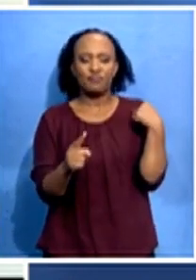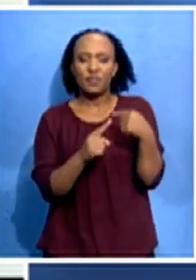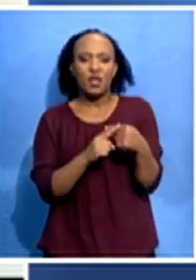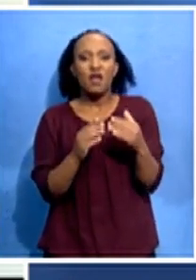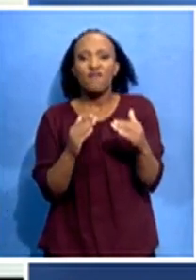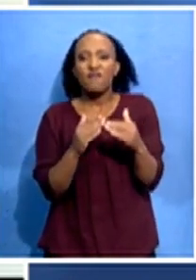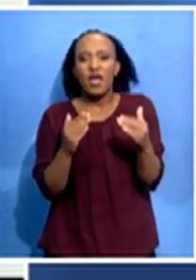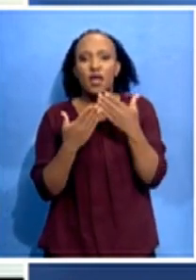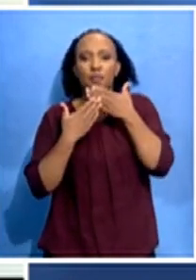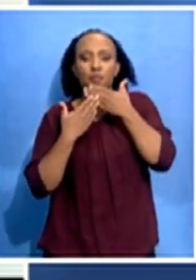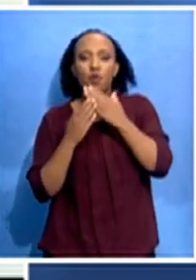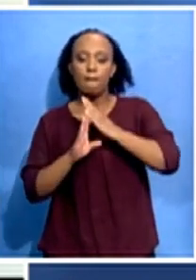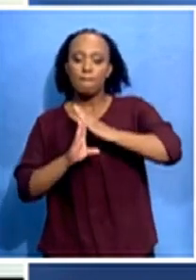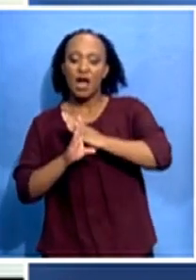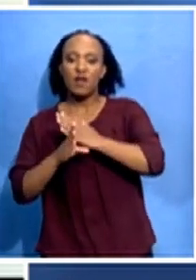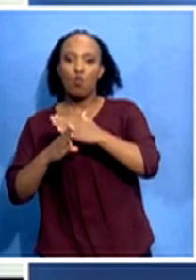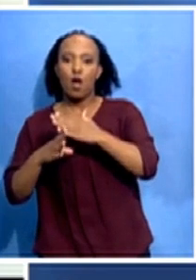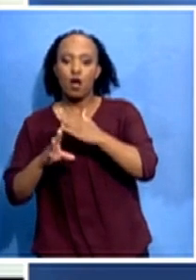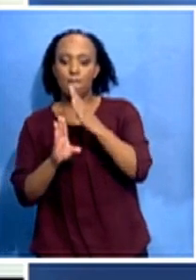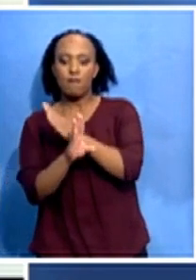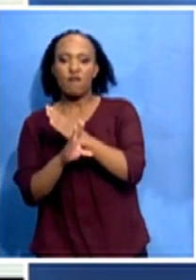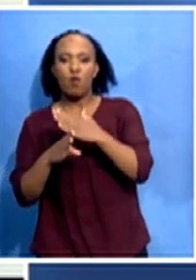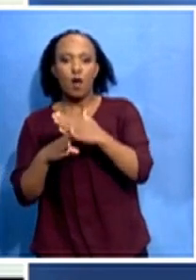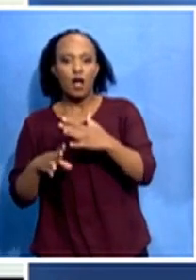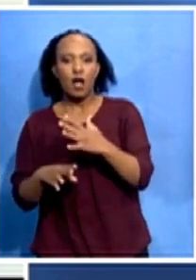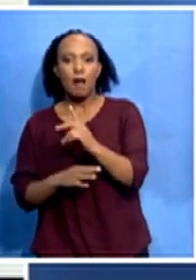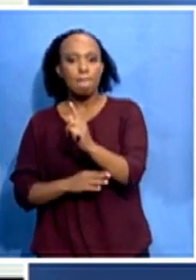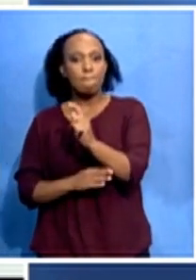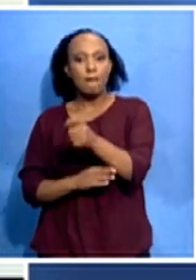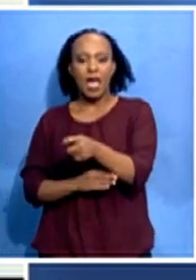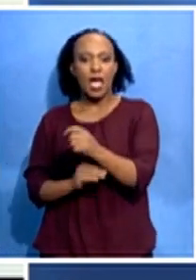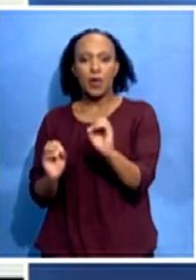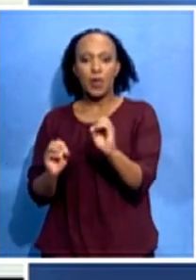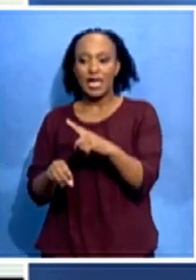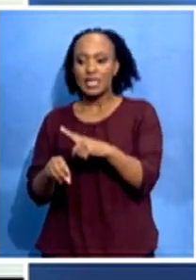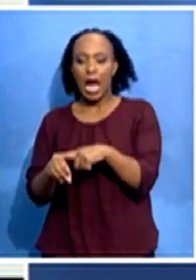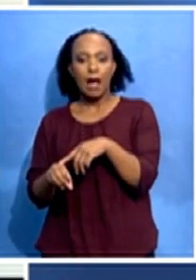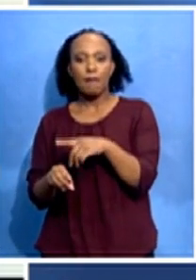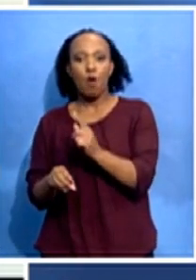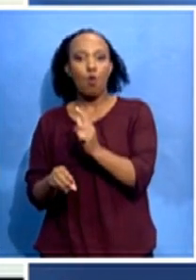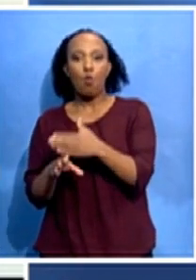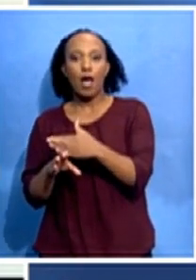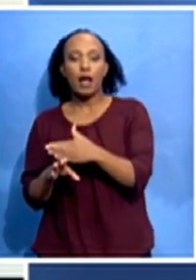have not got paid when they couldn't work, where a lot of the public sector workers still got paid